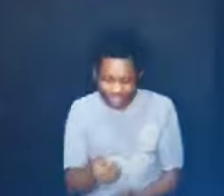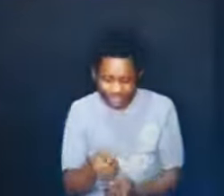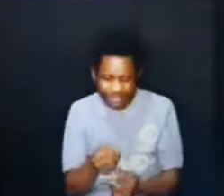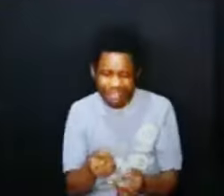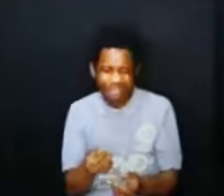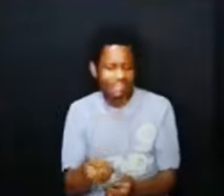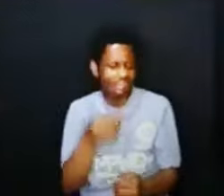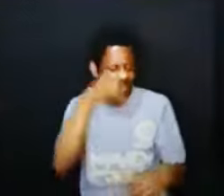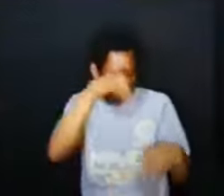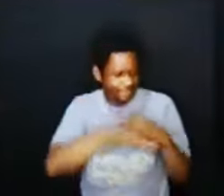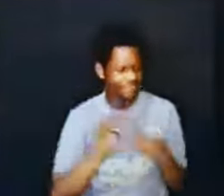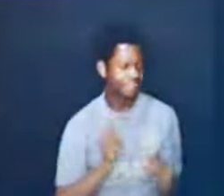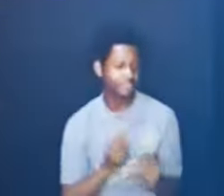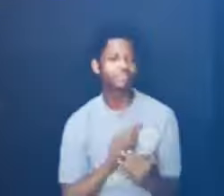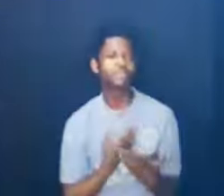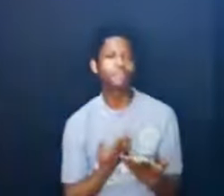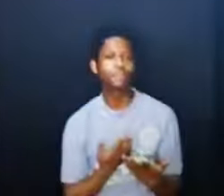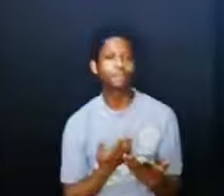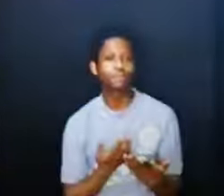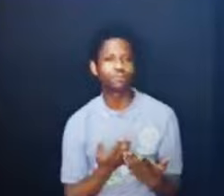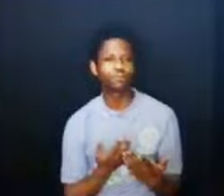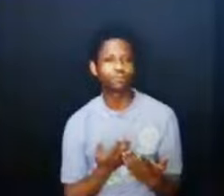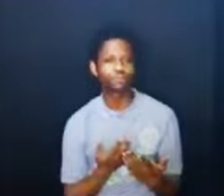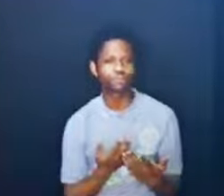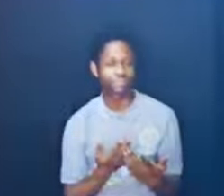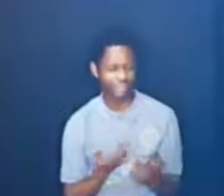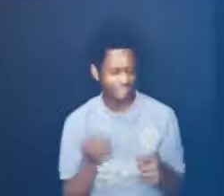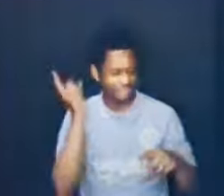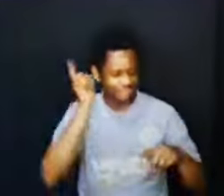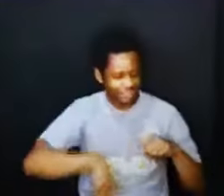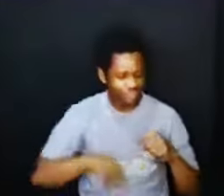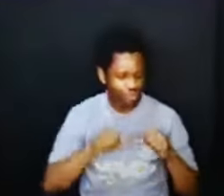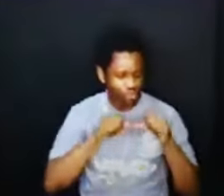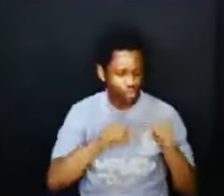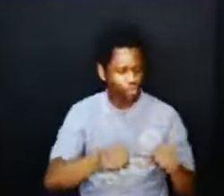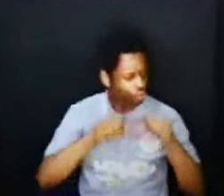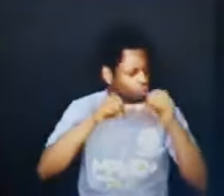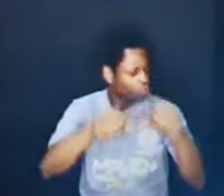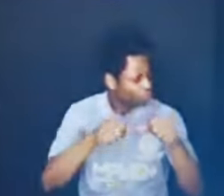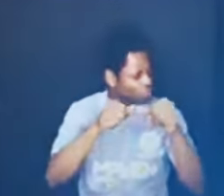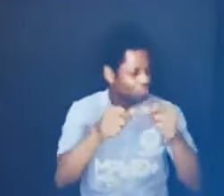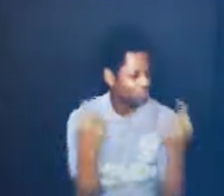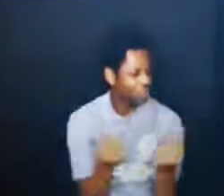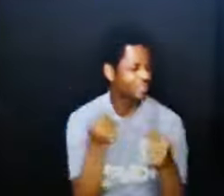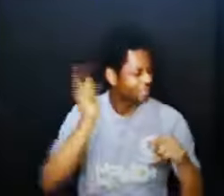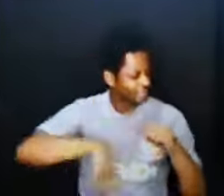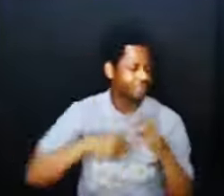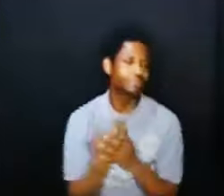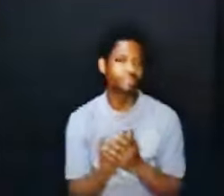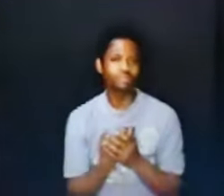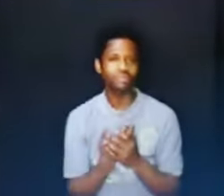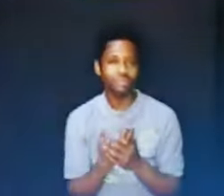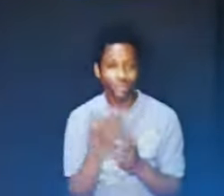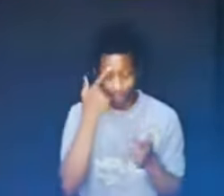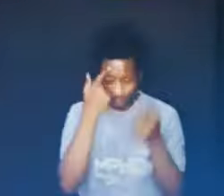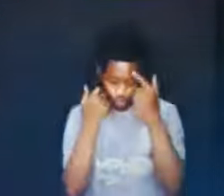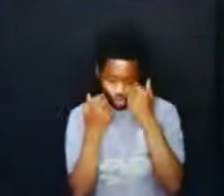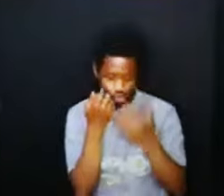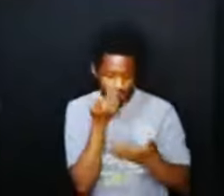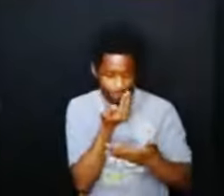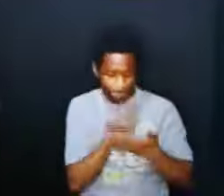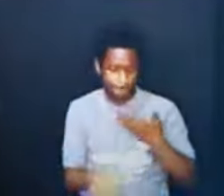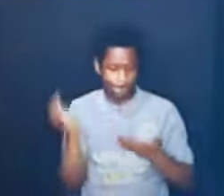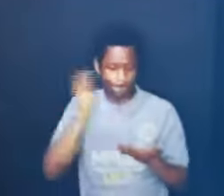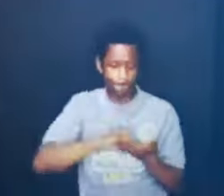he said, "They cannot go on sinning." Because they have been born of